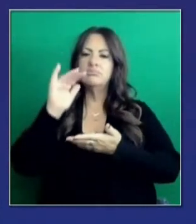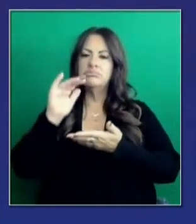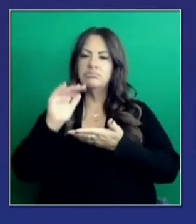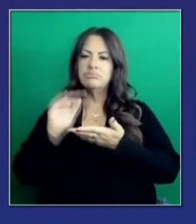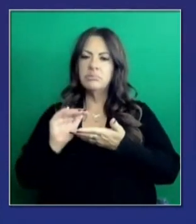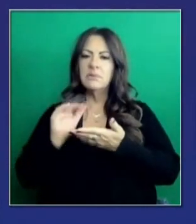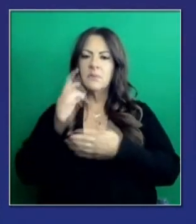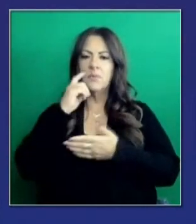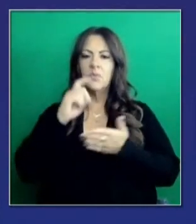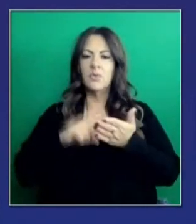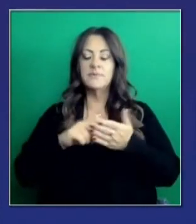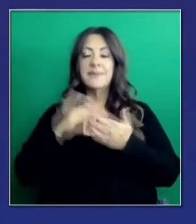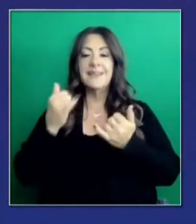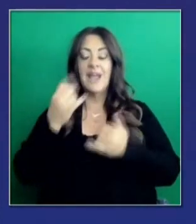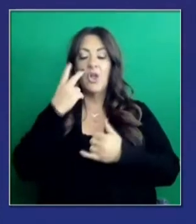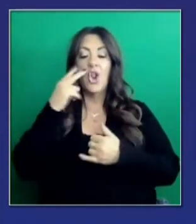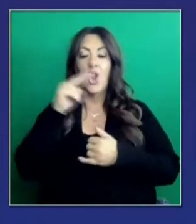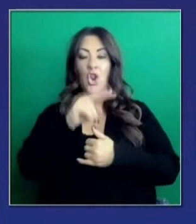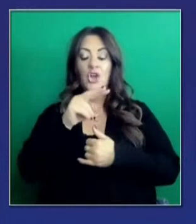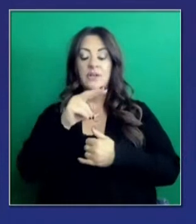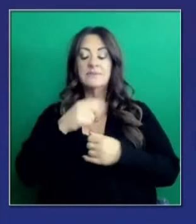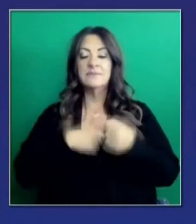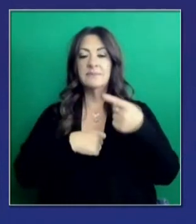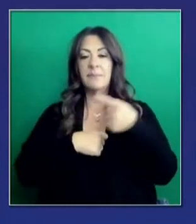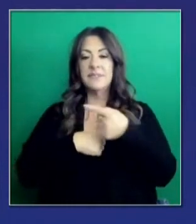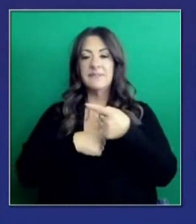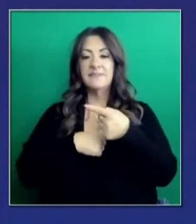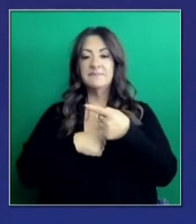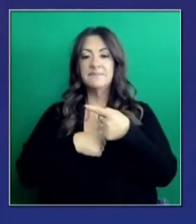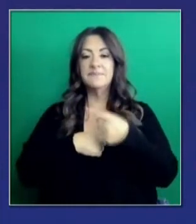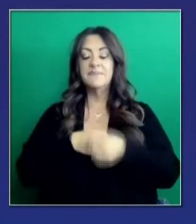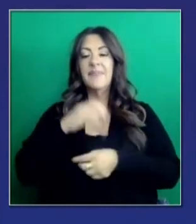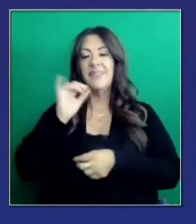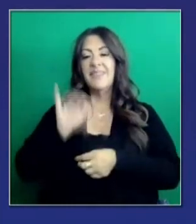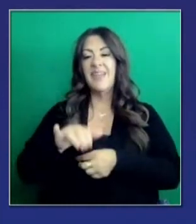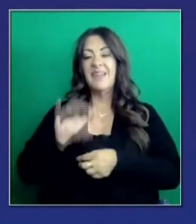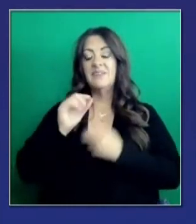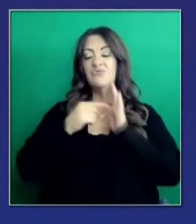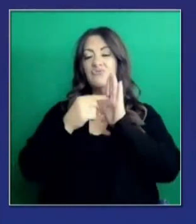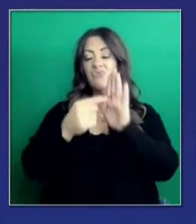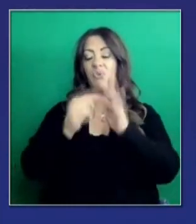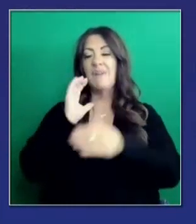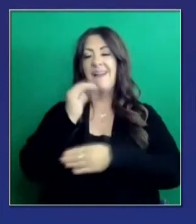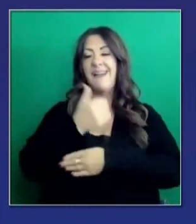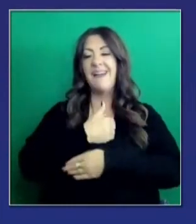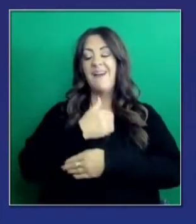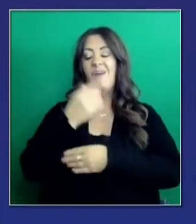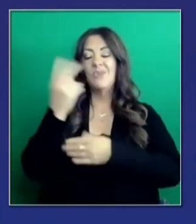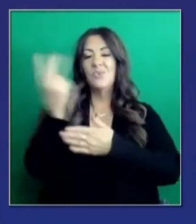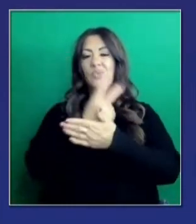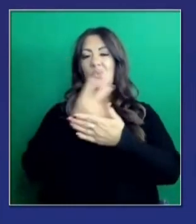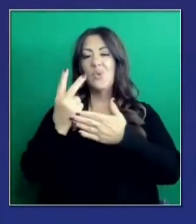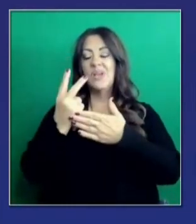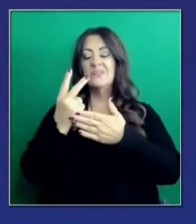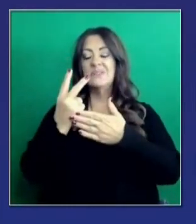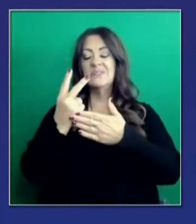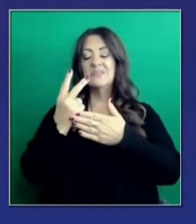23,283. Take a look at the positivity rate. Now, this is the 14-day positivity rate, now is down to single digits